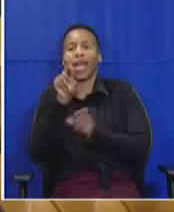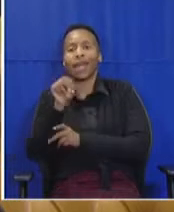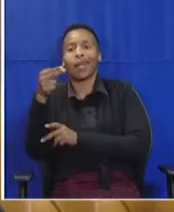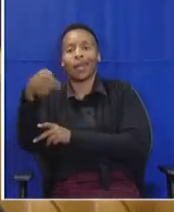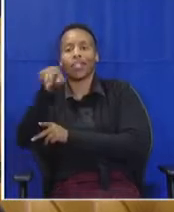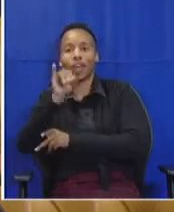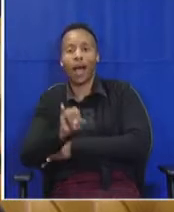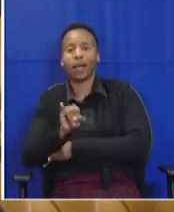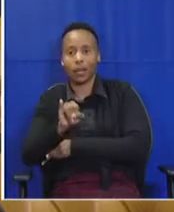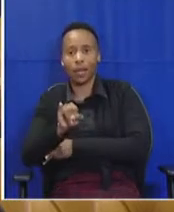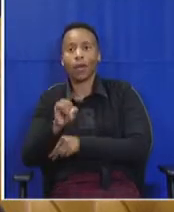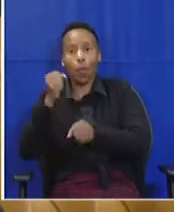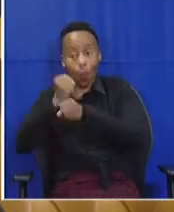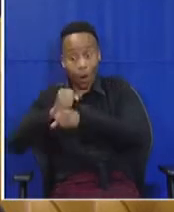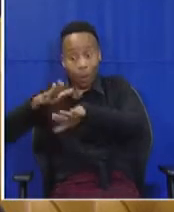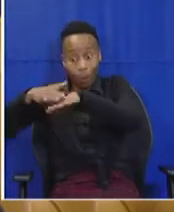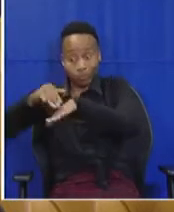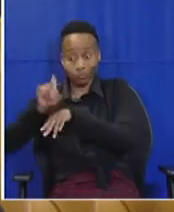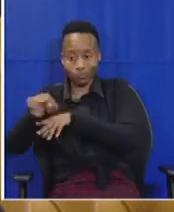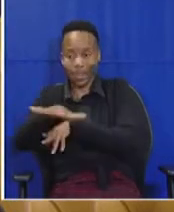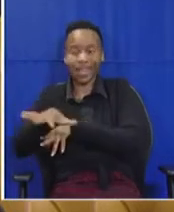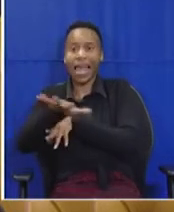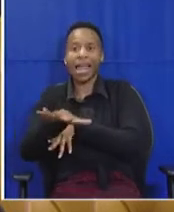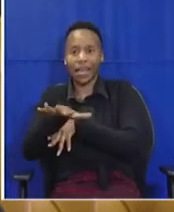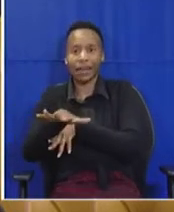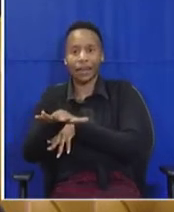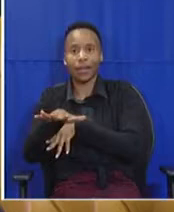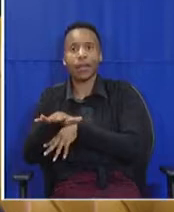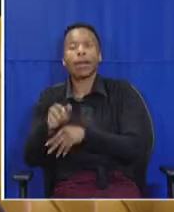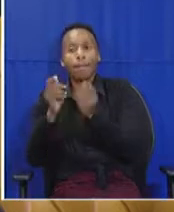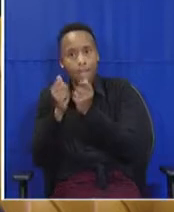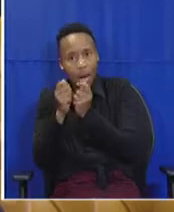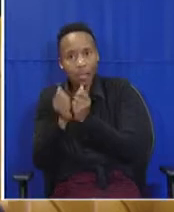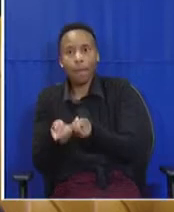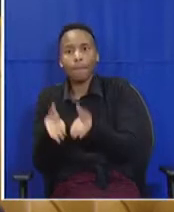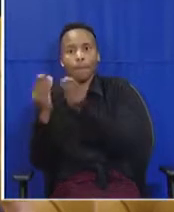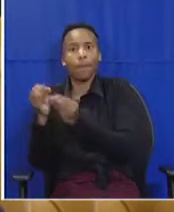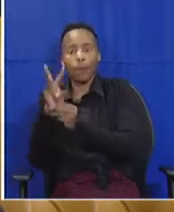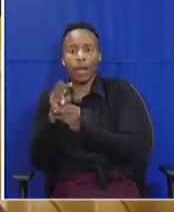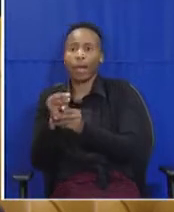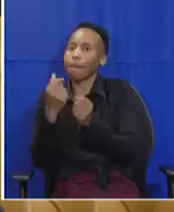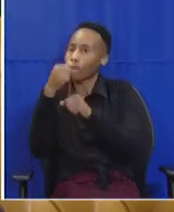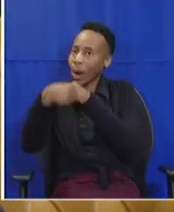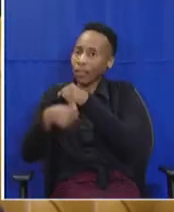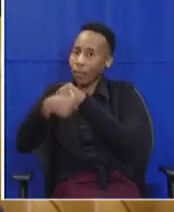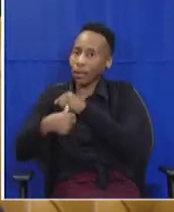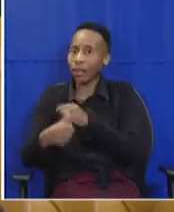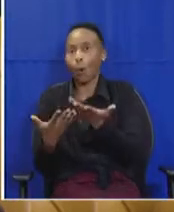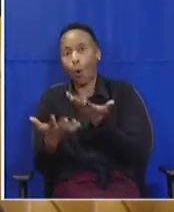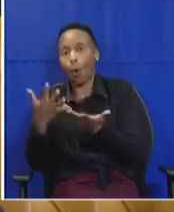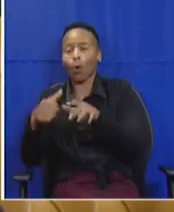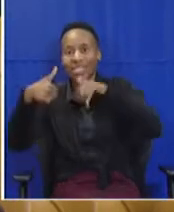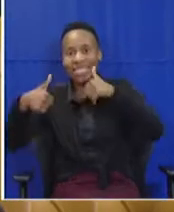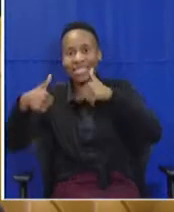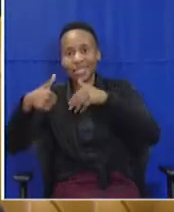service the people of that area at a particular reimbursement per month or per 6 months or per year and whatever. So